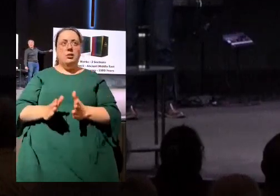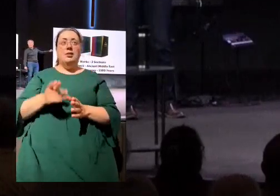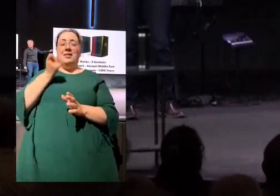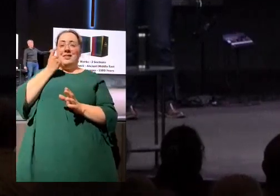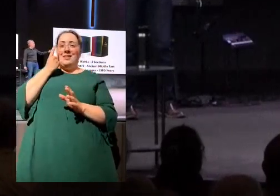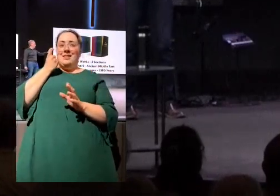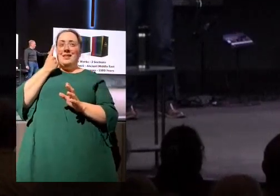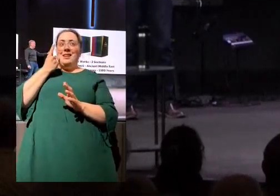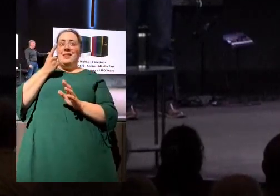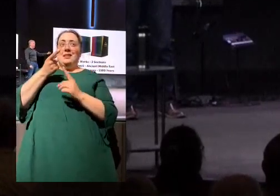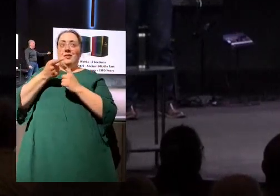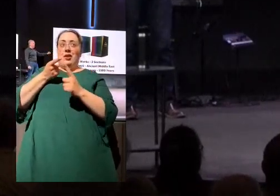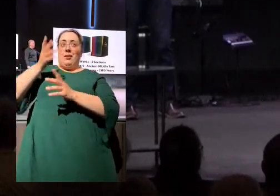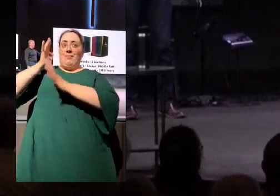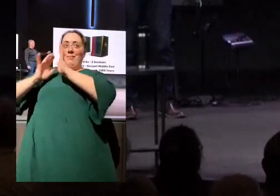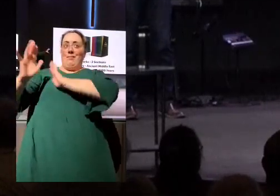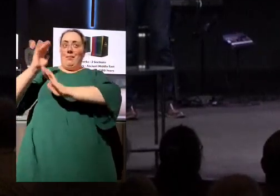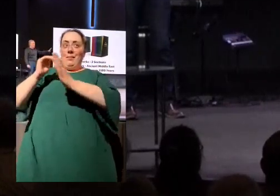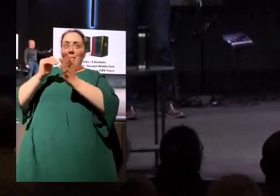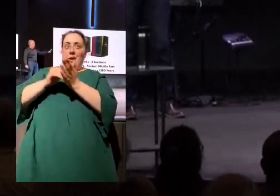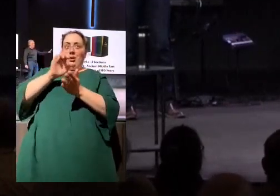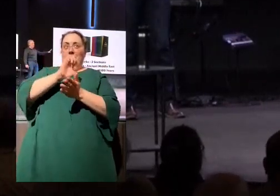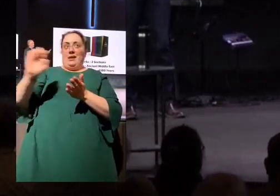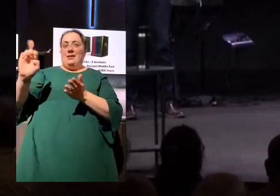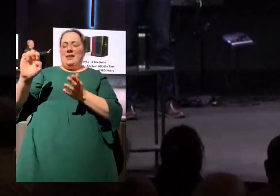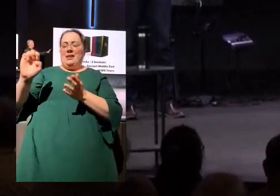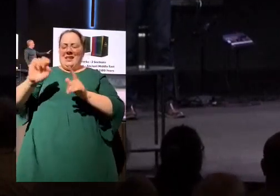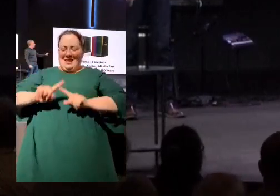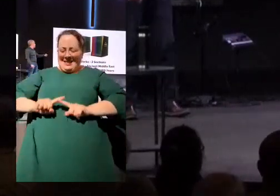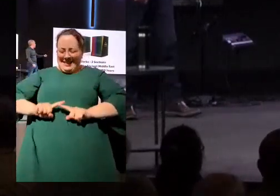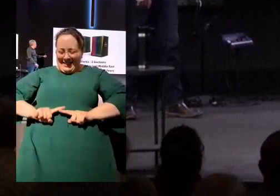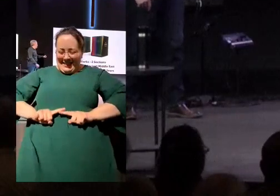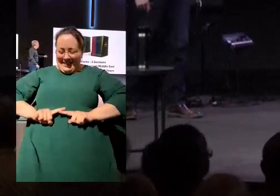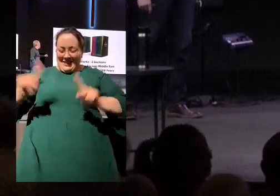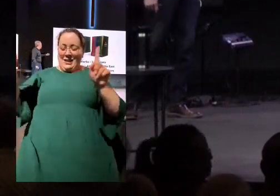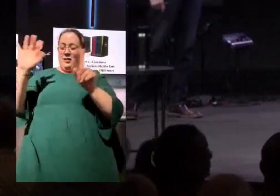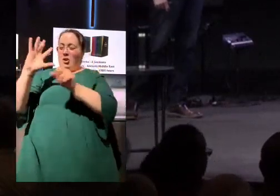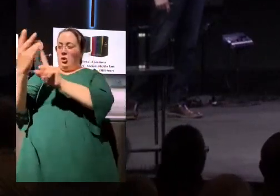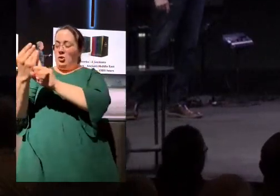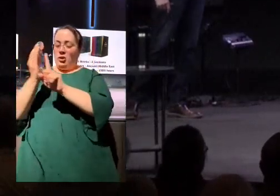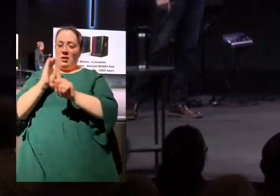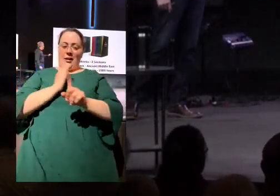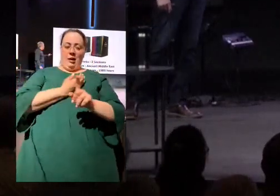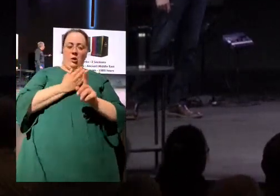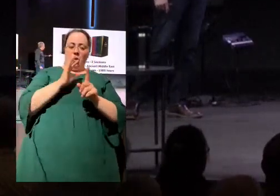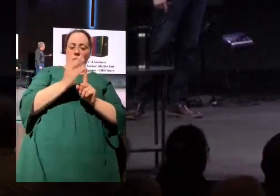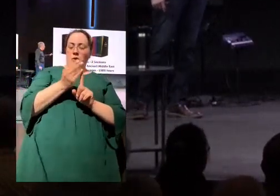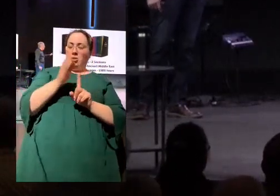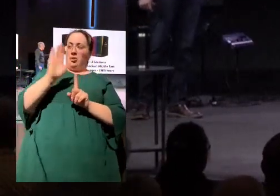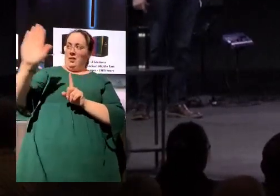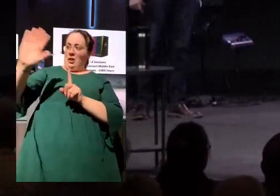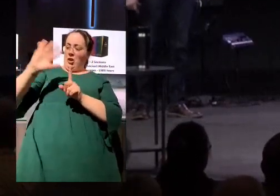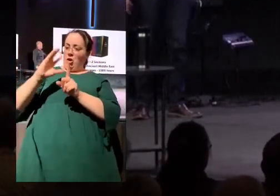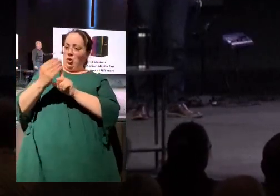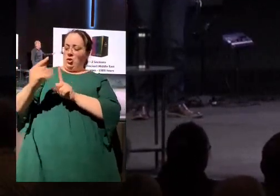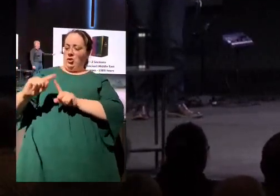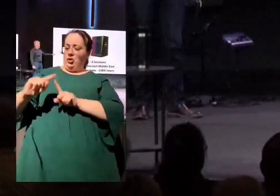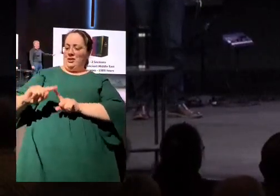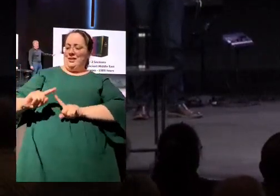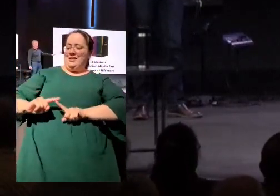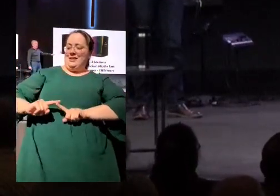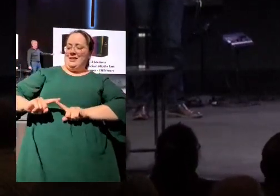ancient Middle East, completely different culture than ours, inspired by three ancient